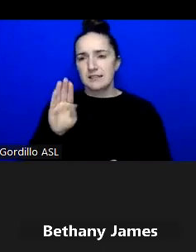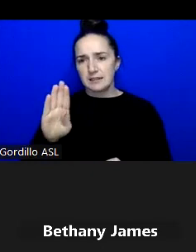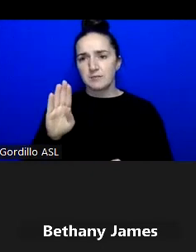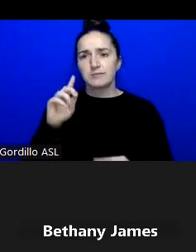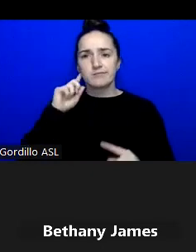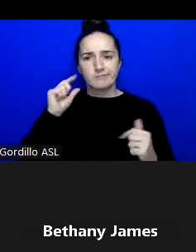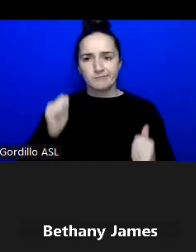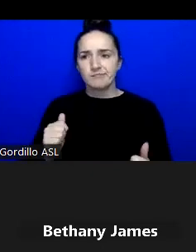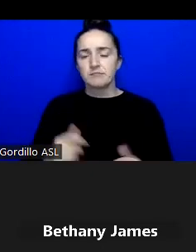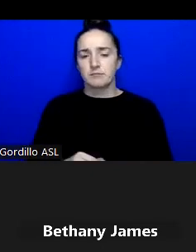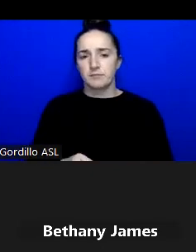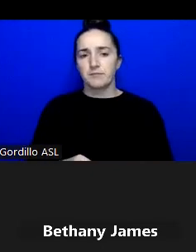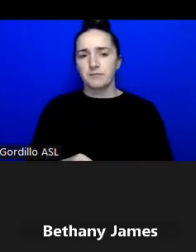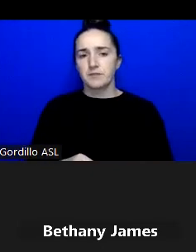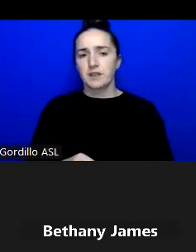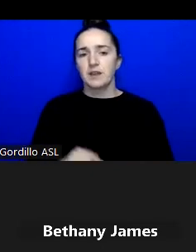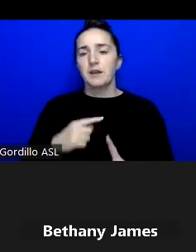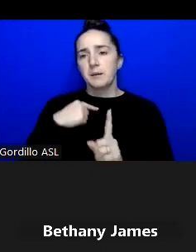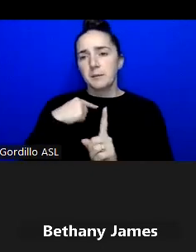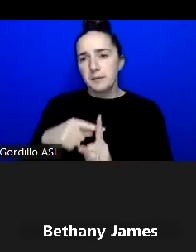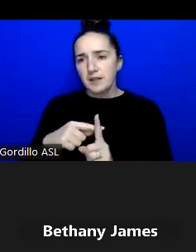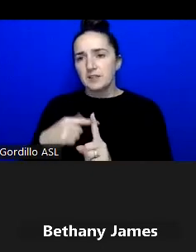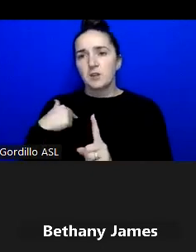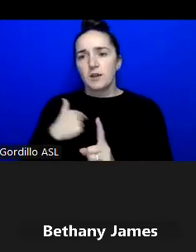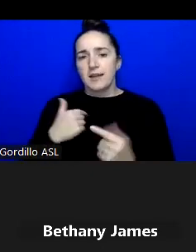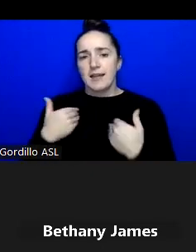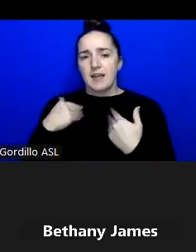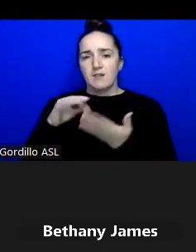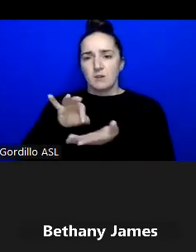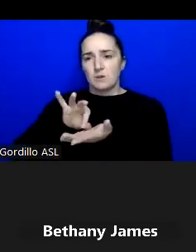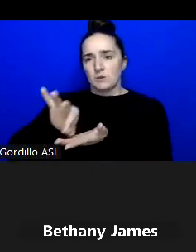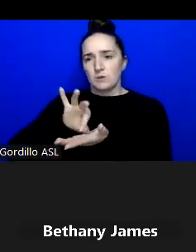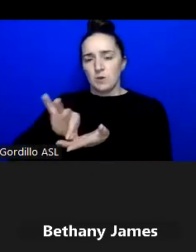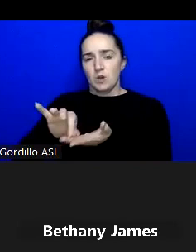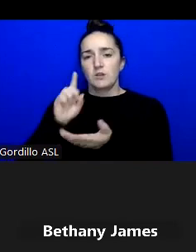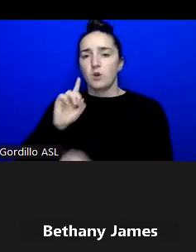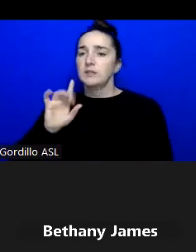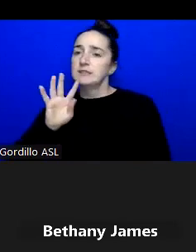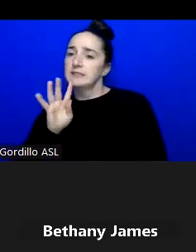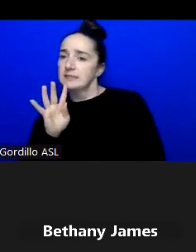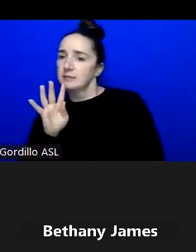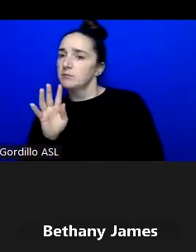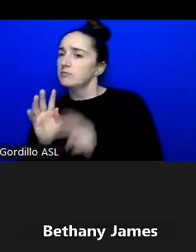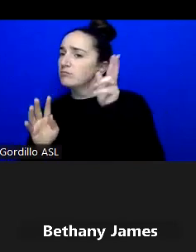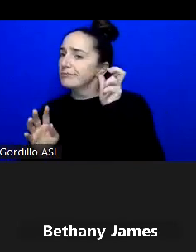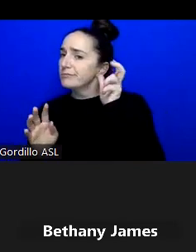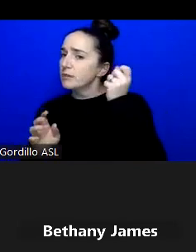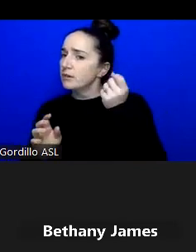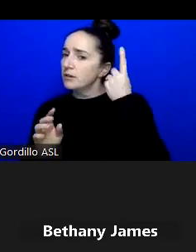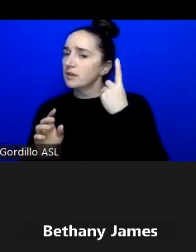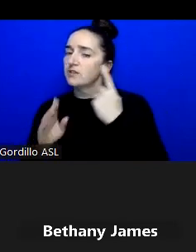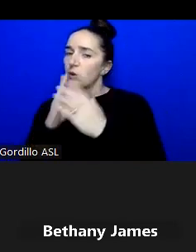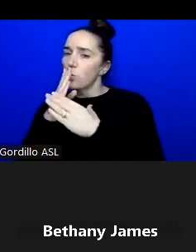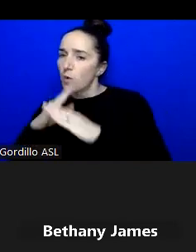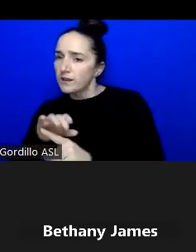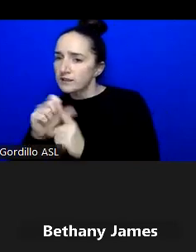to, and some scores that we obtain for speech, both in quiet and in background noise. But more important than that, looking